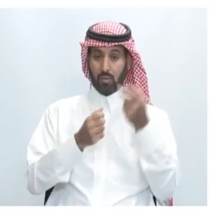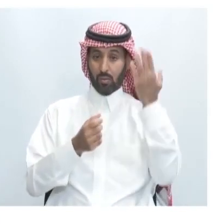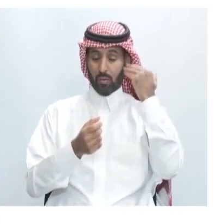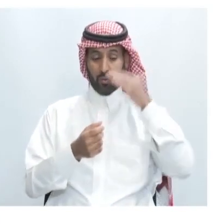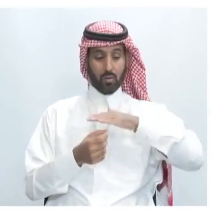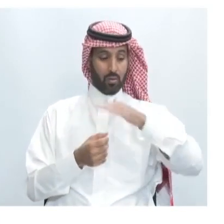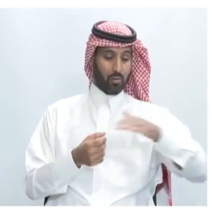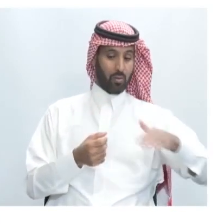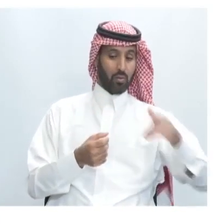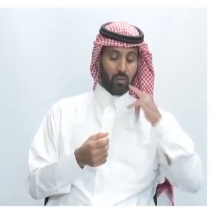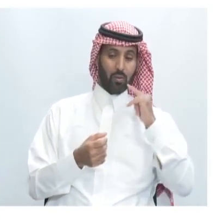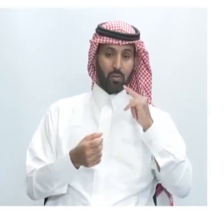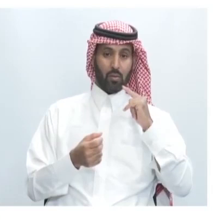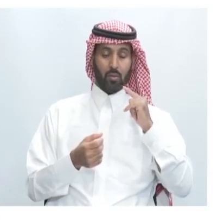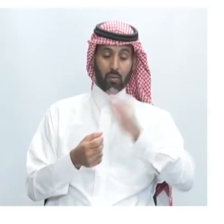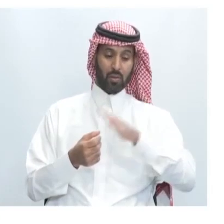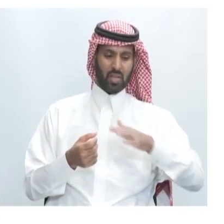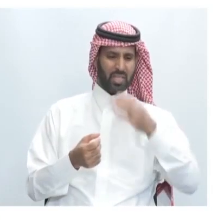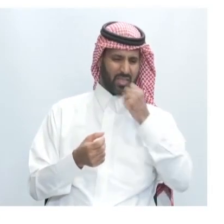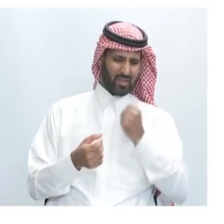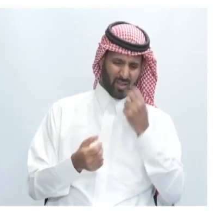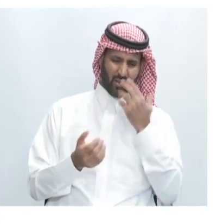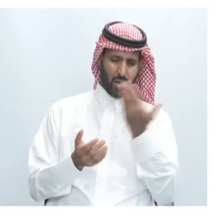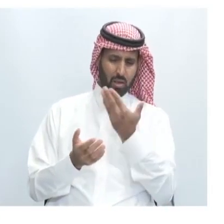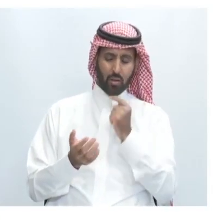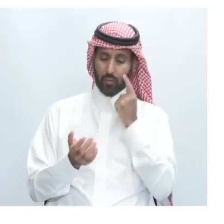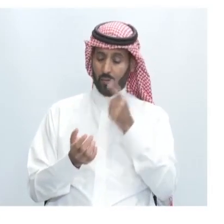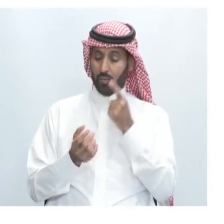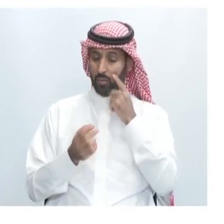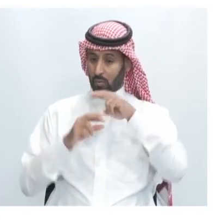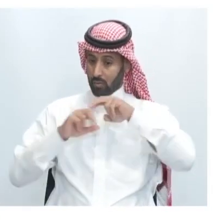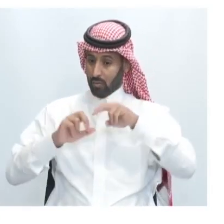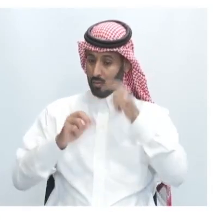children who have difficulty reading.